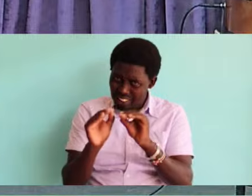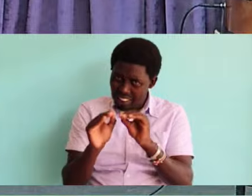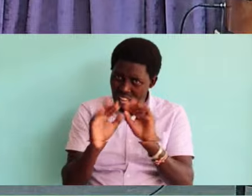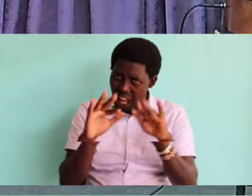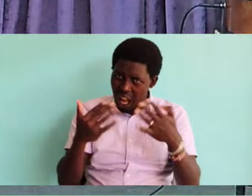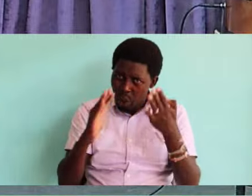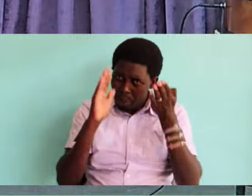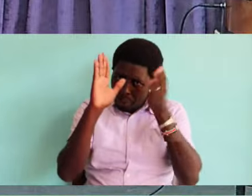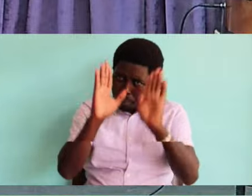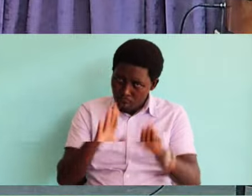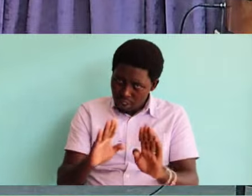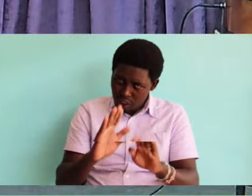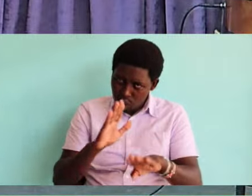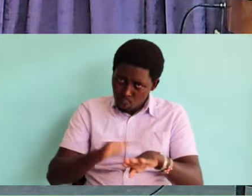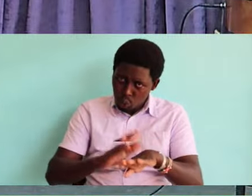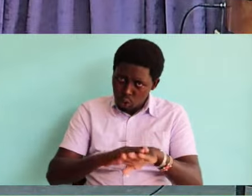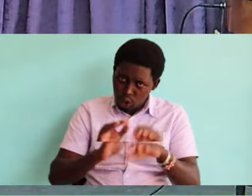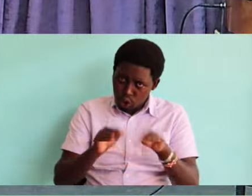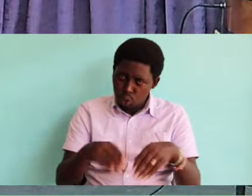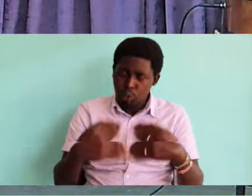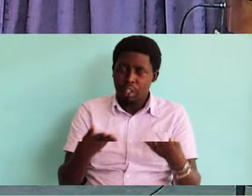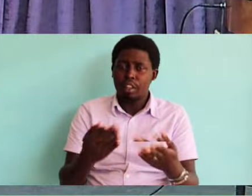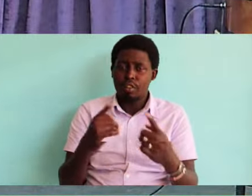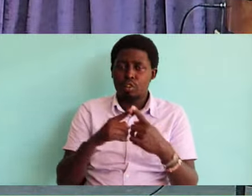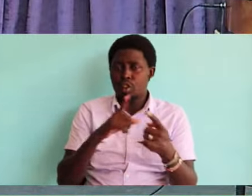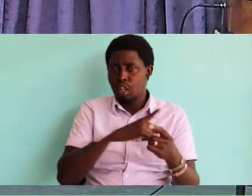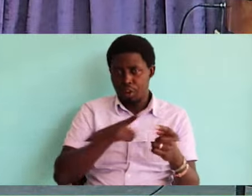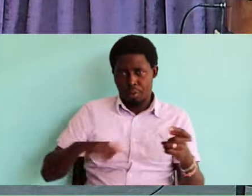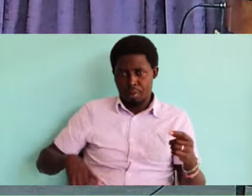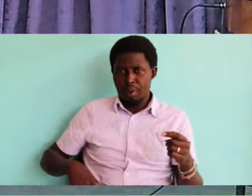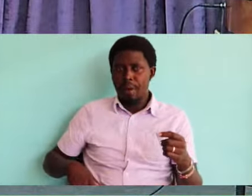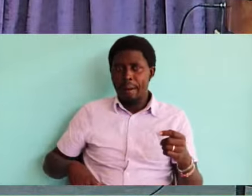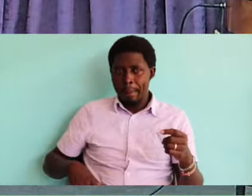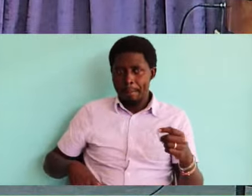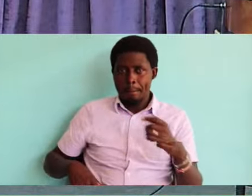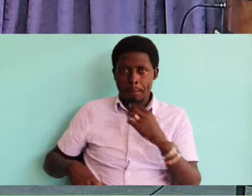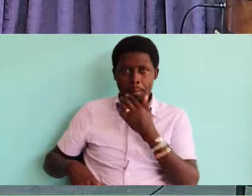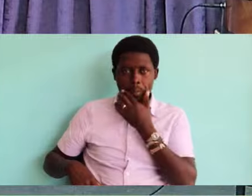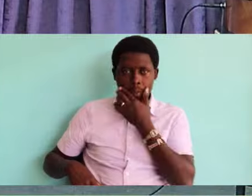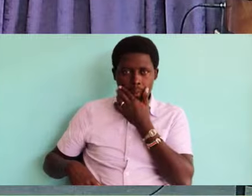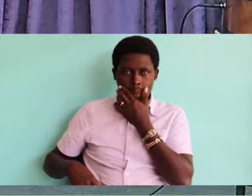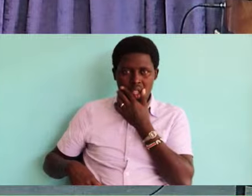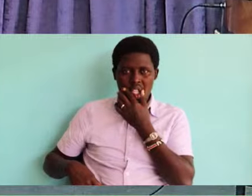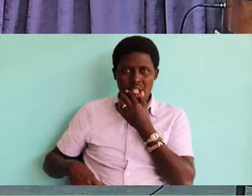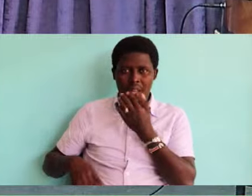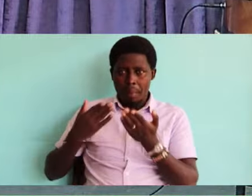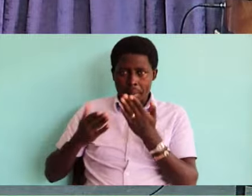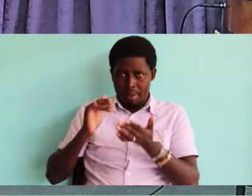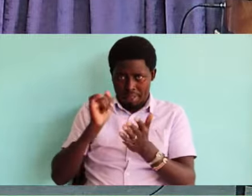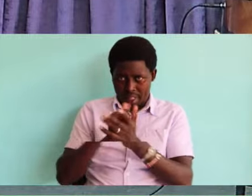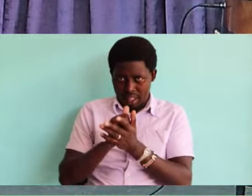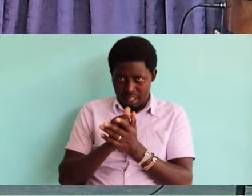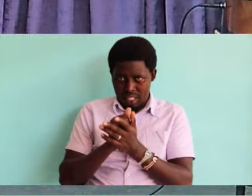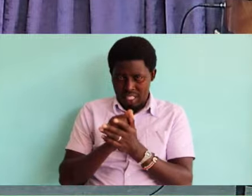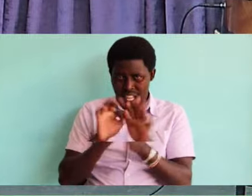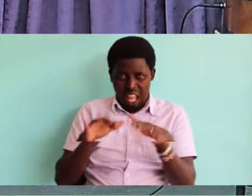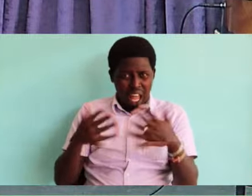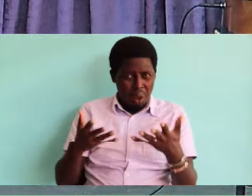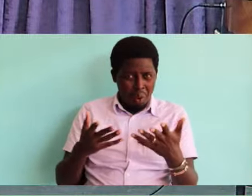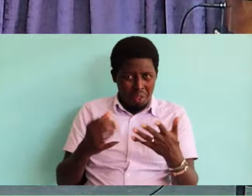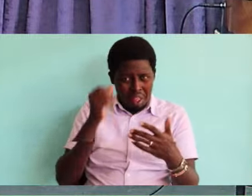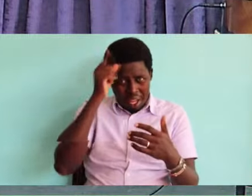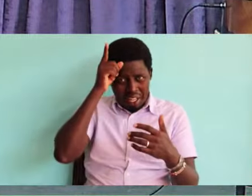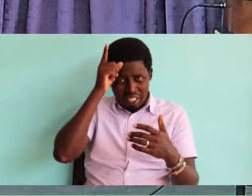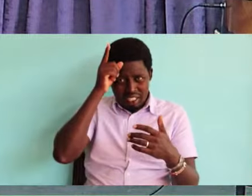see even in this context that God is speaking to them. Maybe that is how they understood